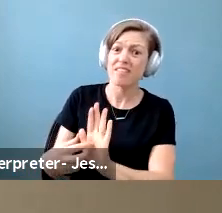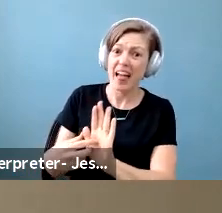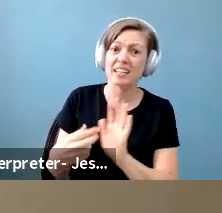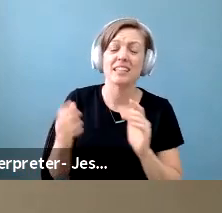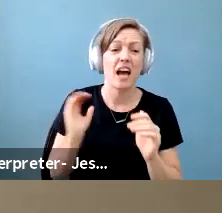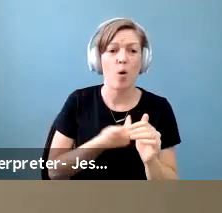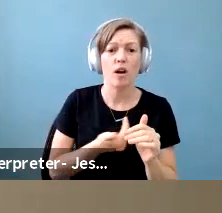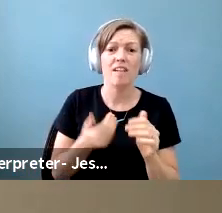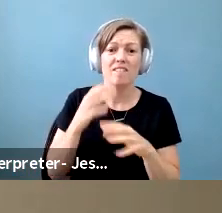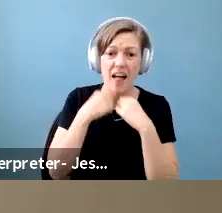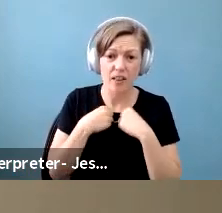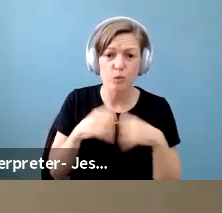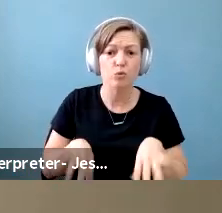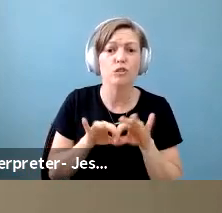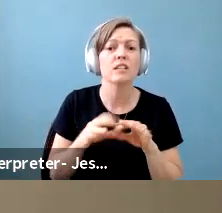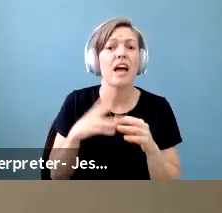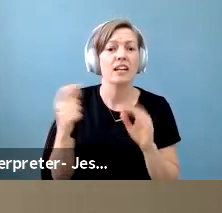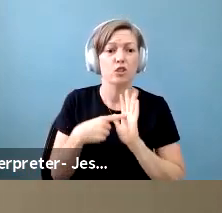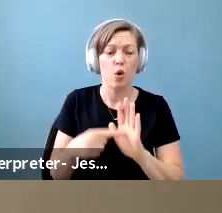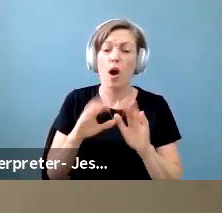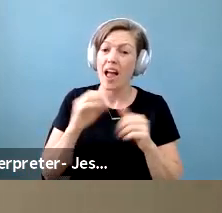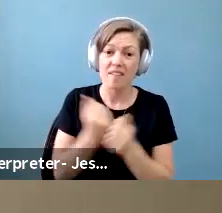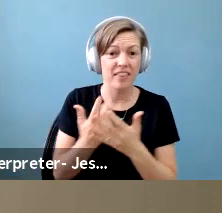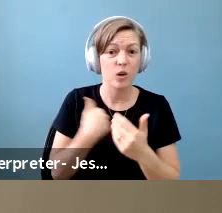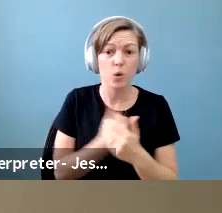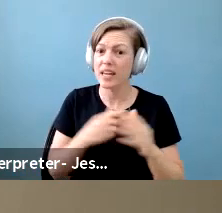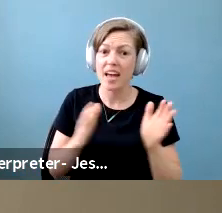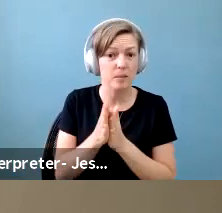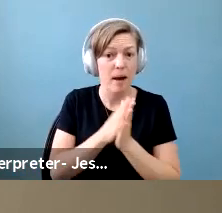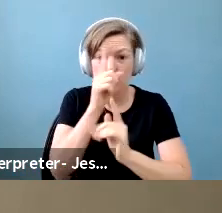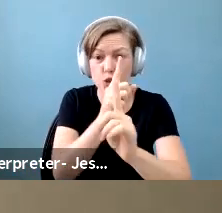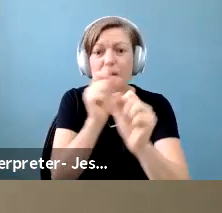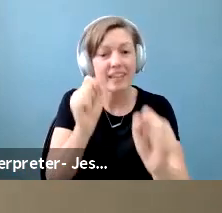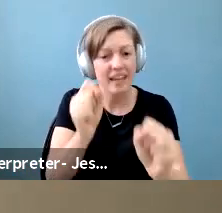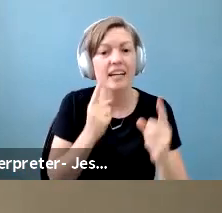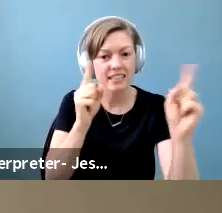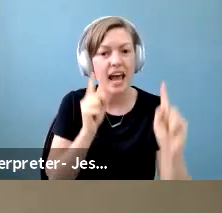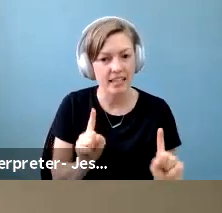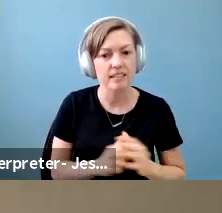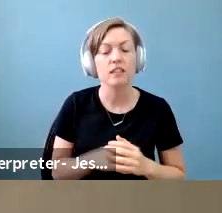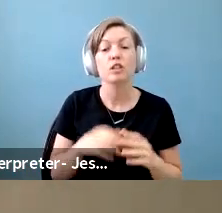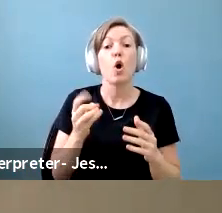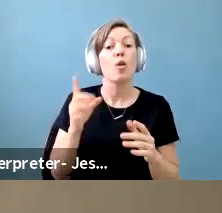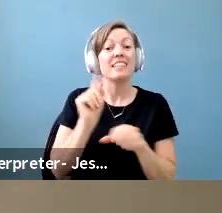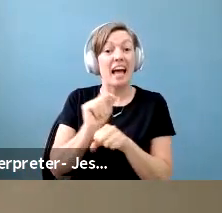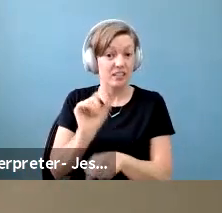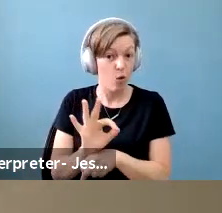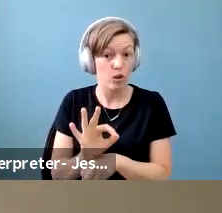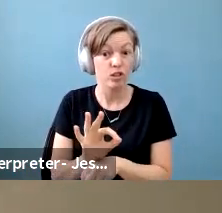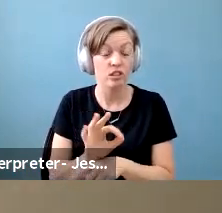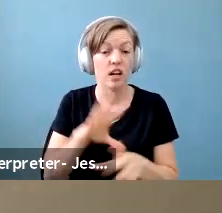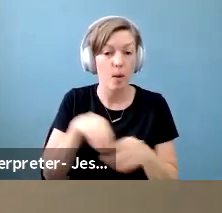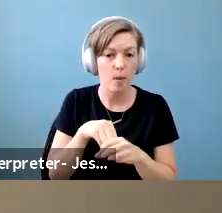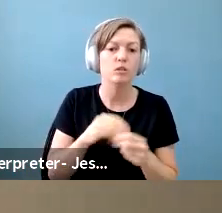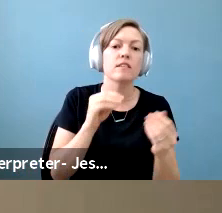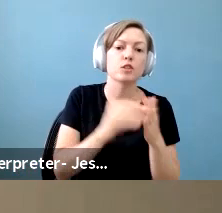and demonstrate that all we aspire to can be attained. So the task force that was composed of students and